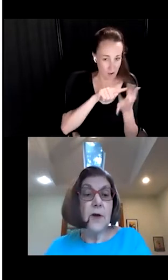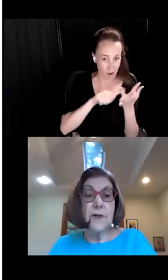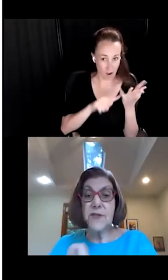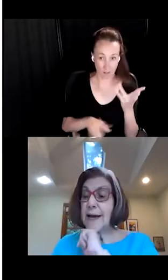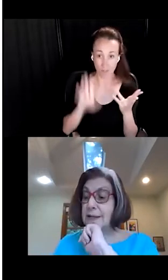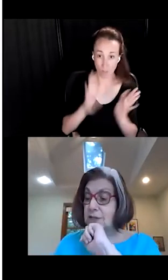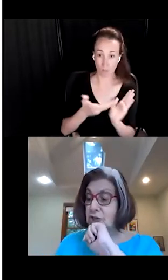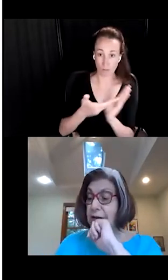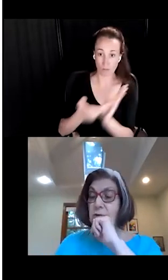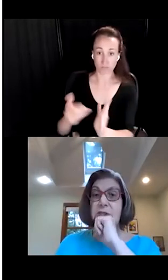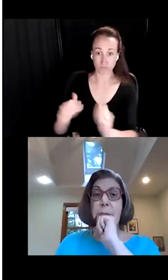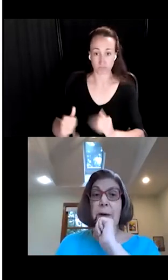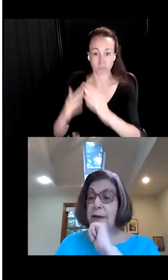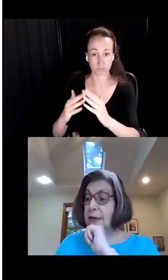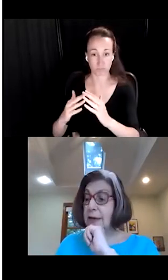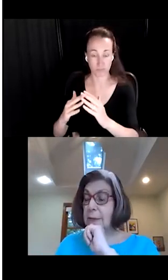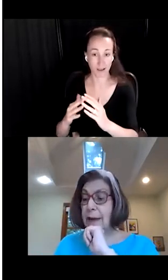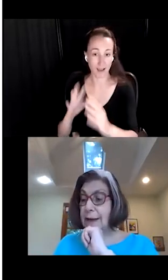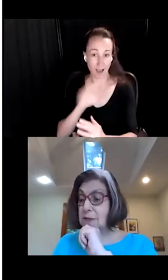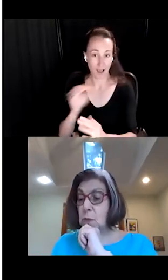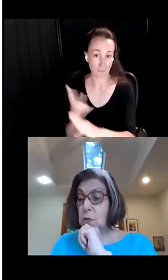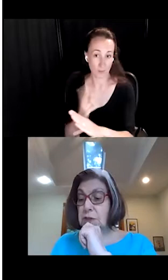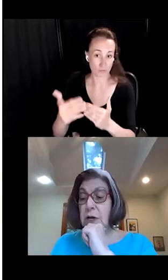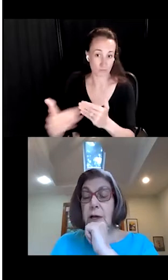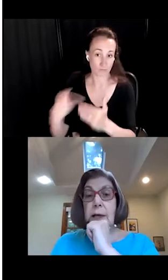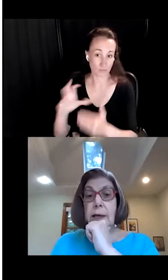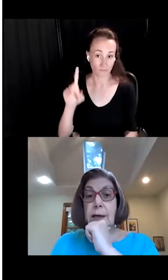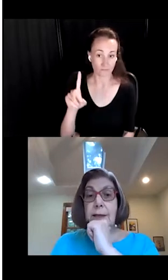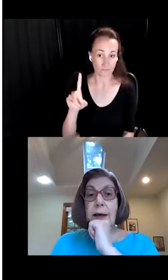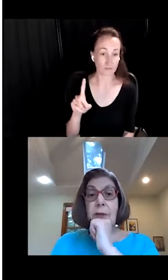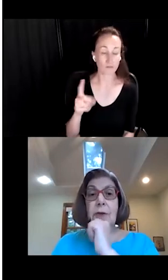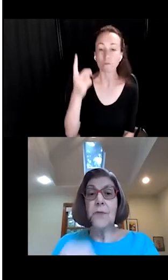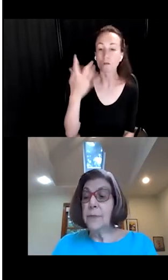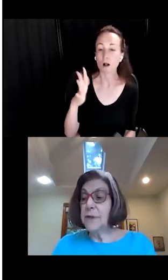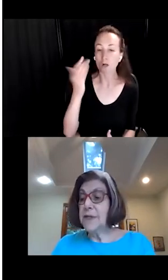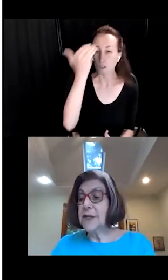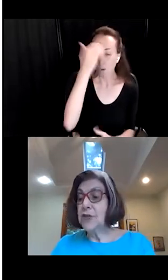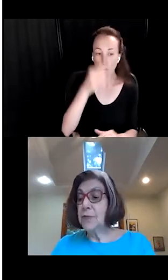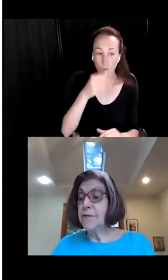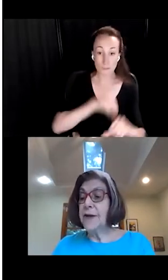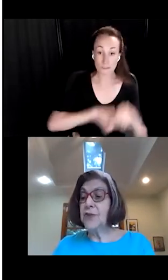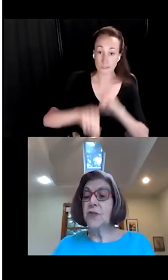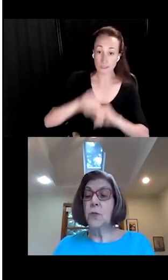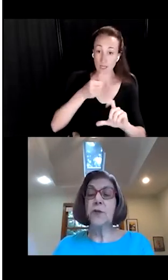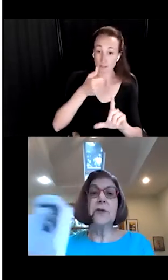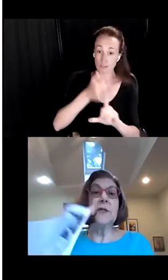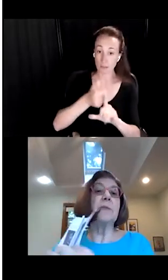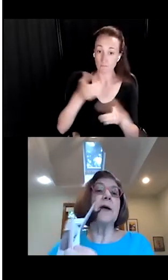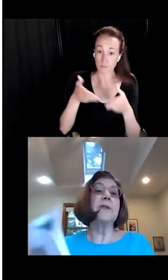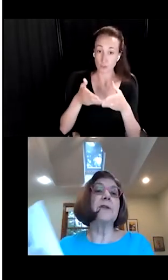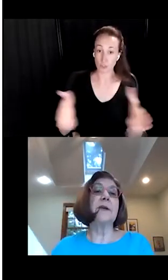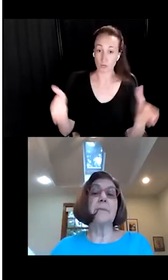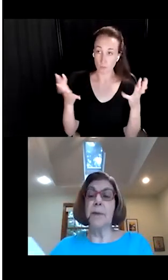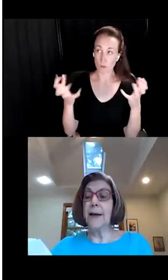We know that science in general is about making an impact in the world. In the health and rehabilitation professions, we're looking